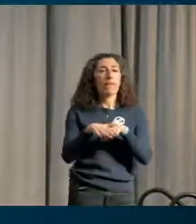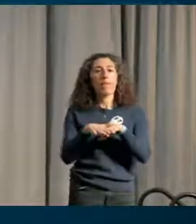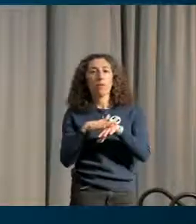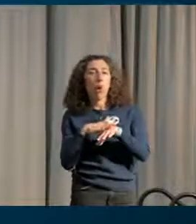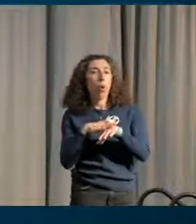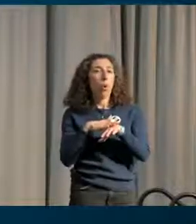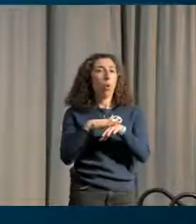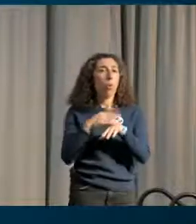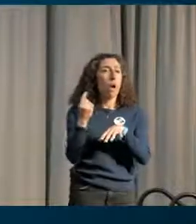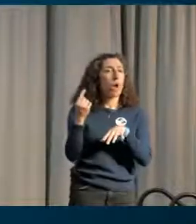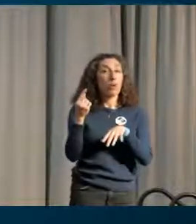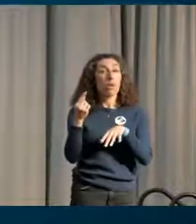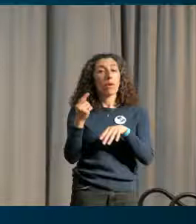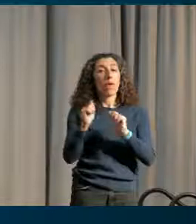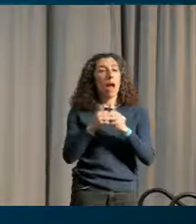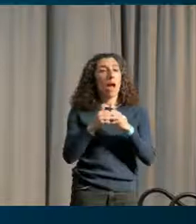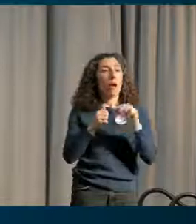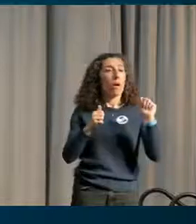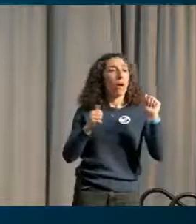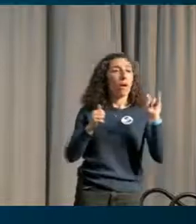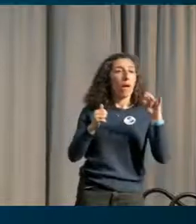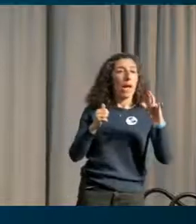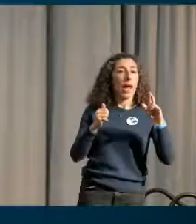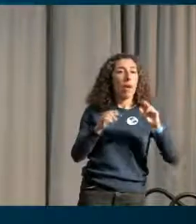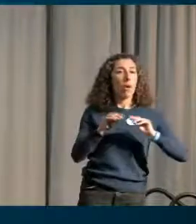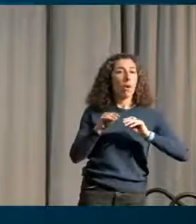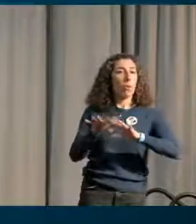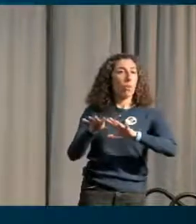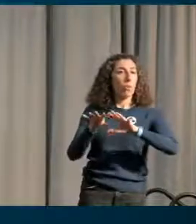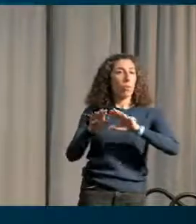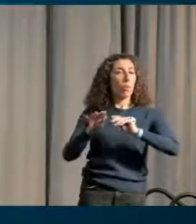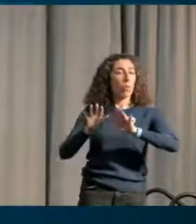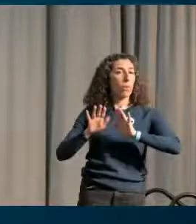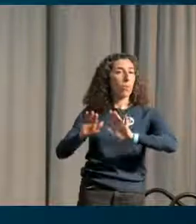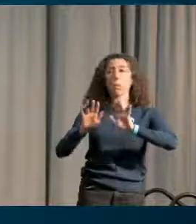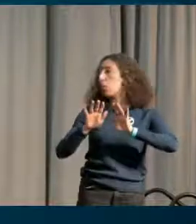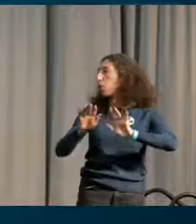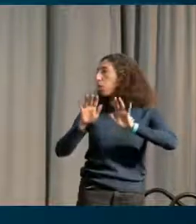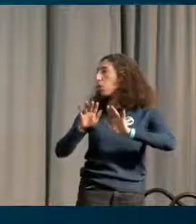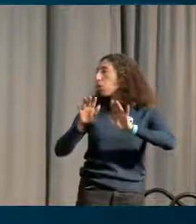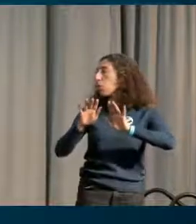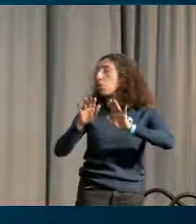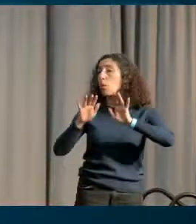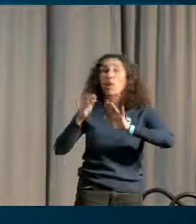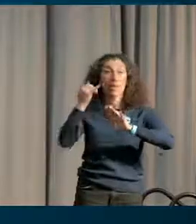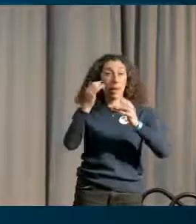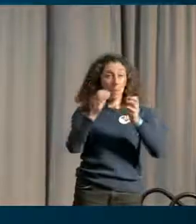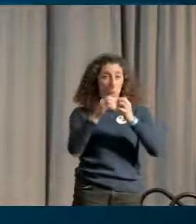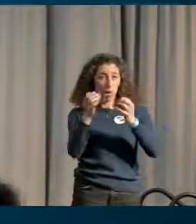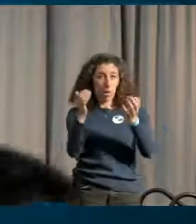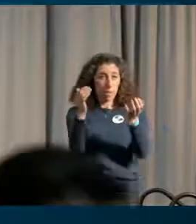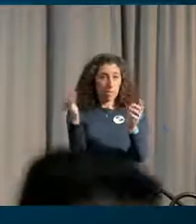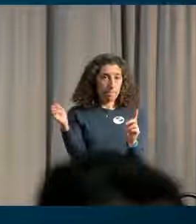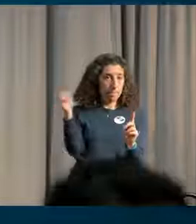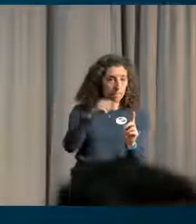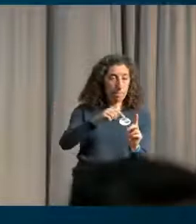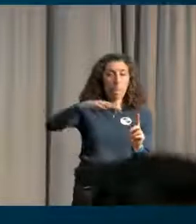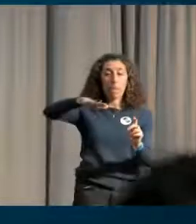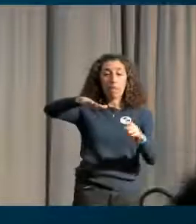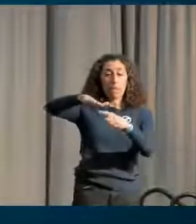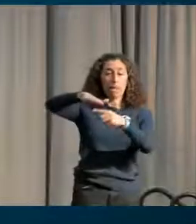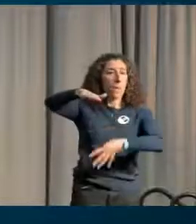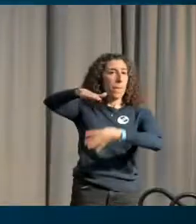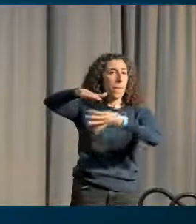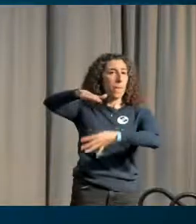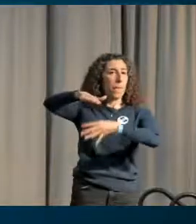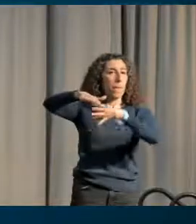the air is being moved around the top of the wing, it's getting pushed downwards here. So what do you think the opposite reaction would